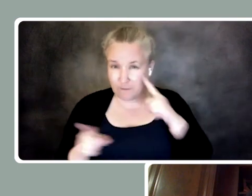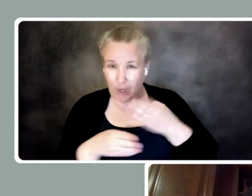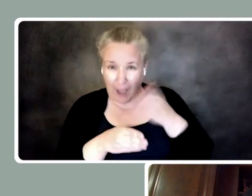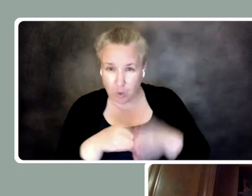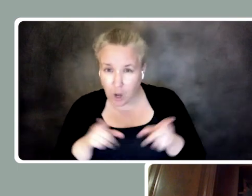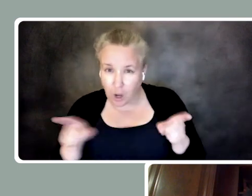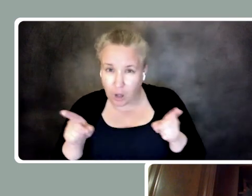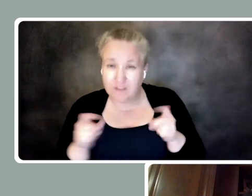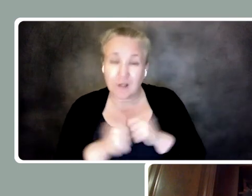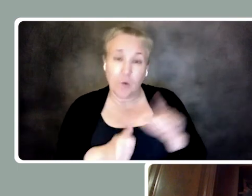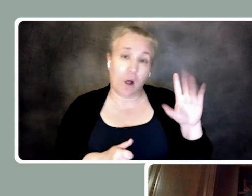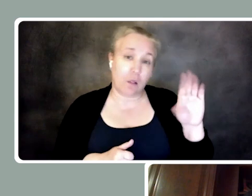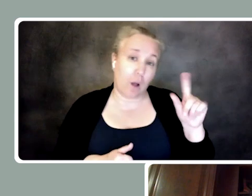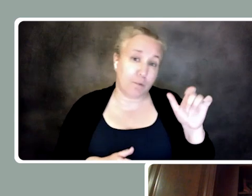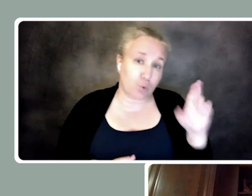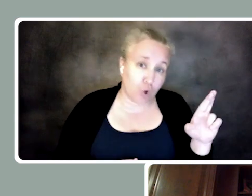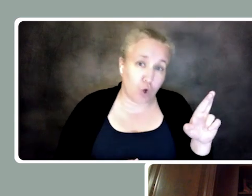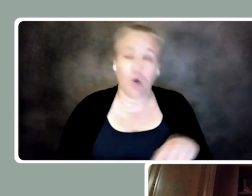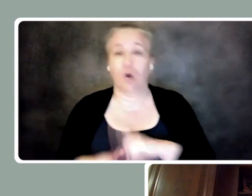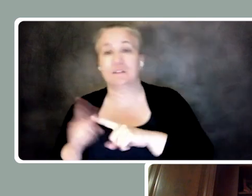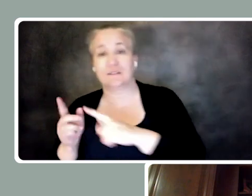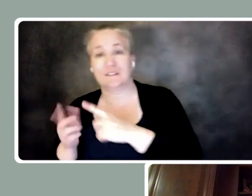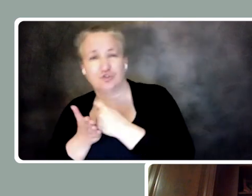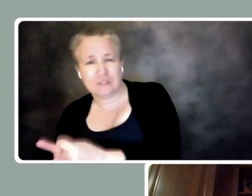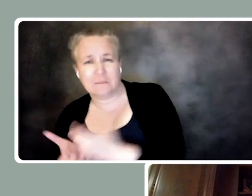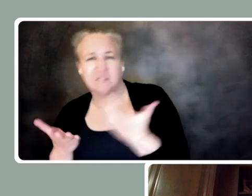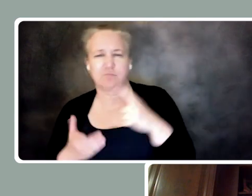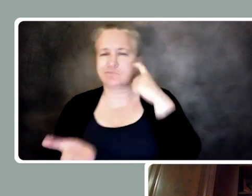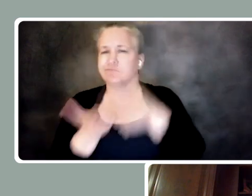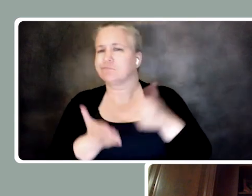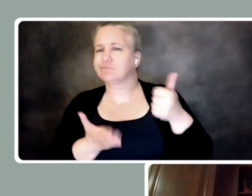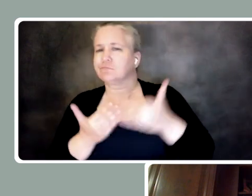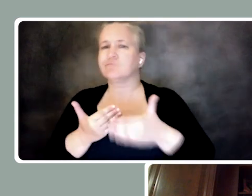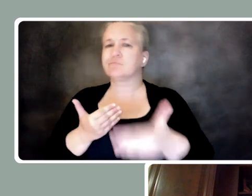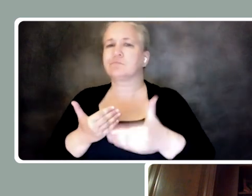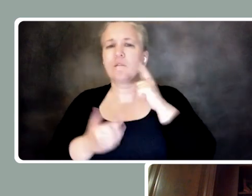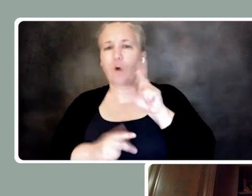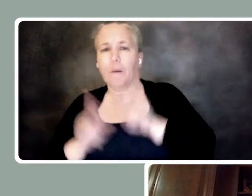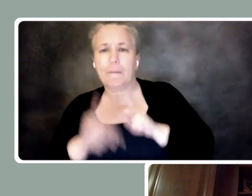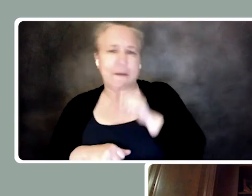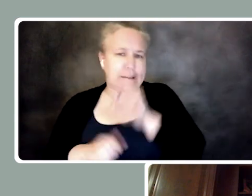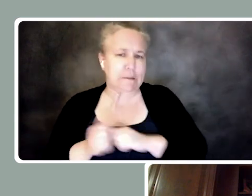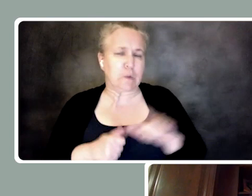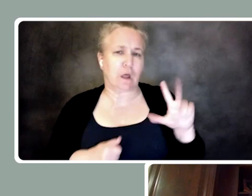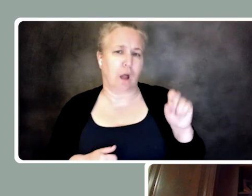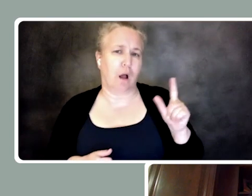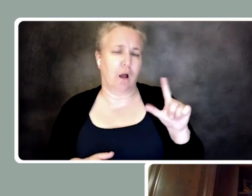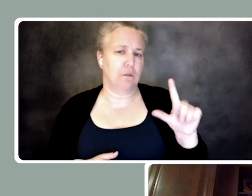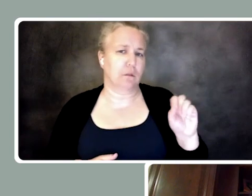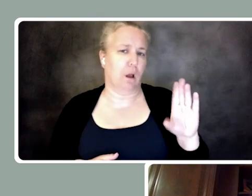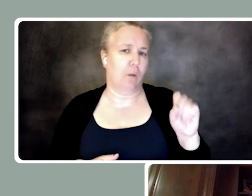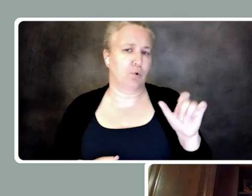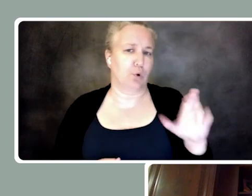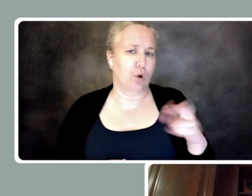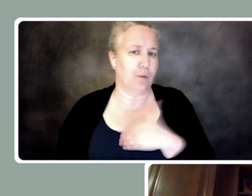with lobular or differences in treatment? What do you see on the horizon for people coping with lobular breast cancer? So I